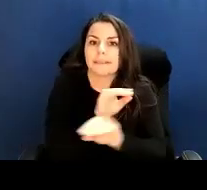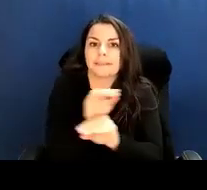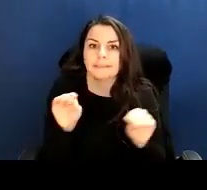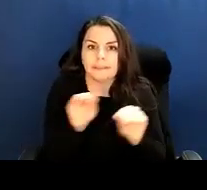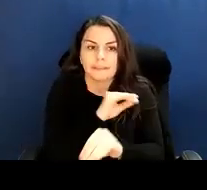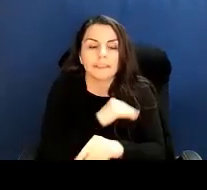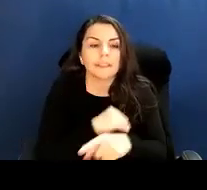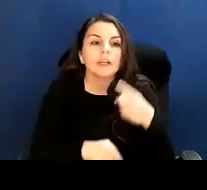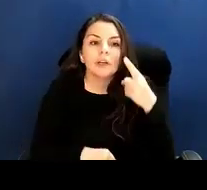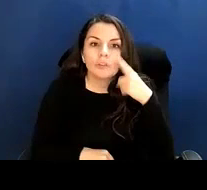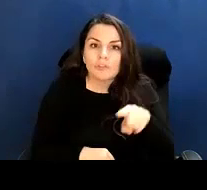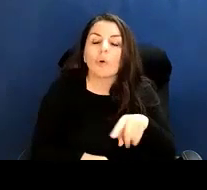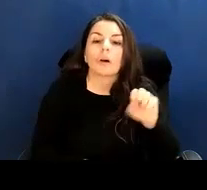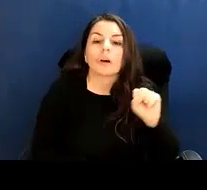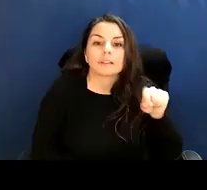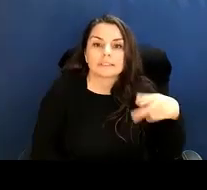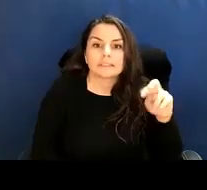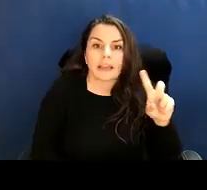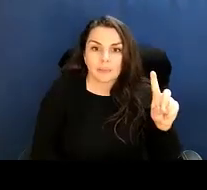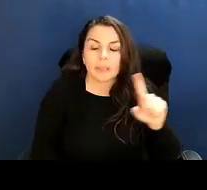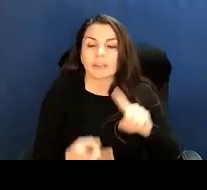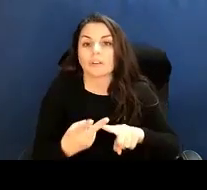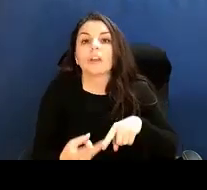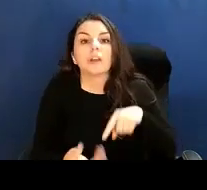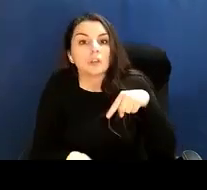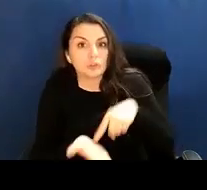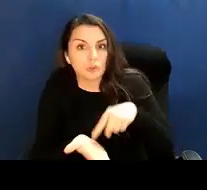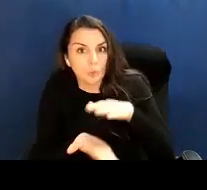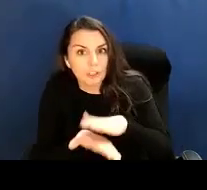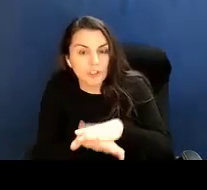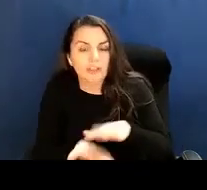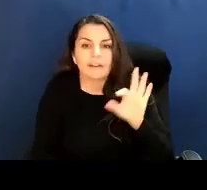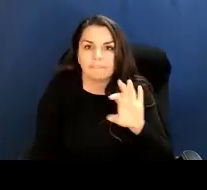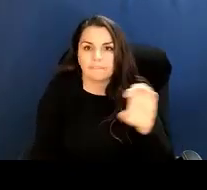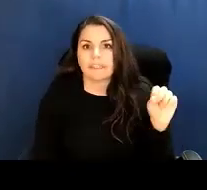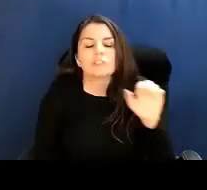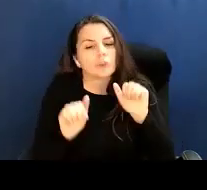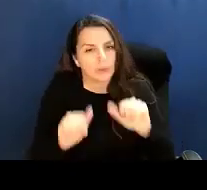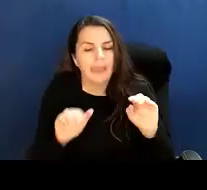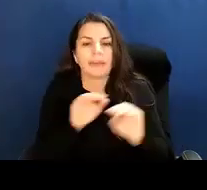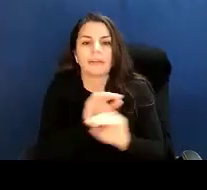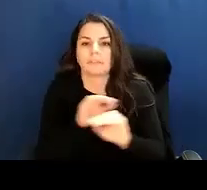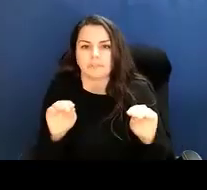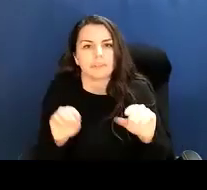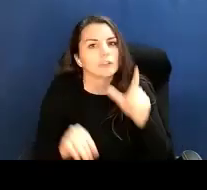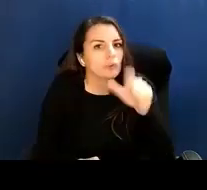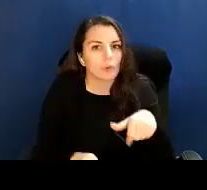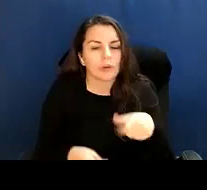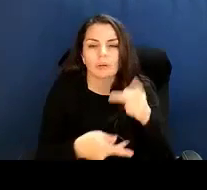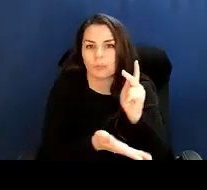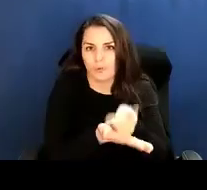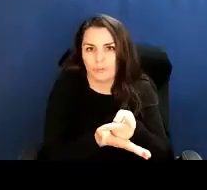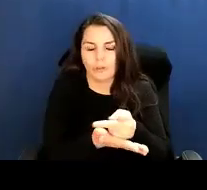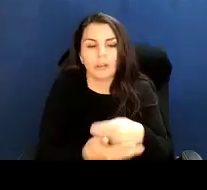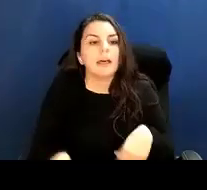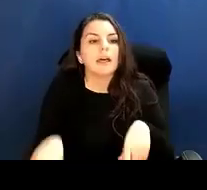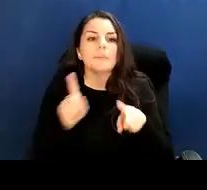I'll go over in the next slide. If you're going to replace an early termed trainee in some cases, as I had mentioned